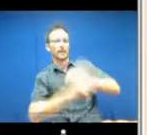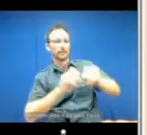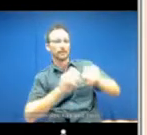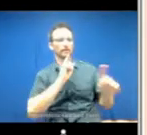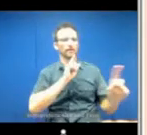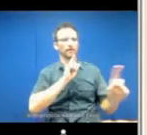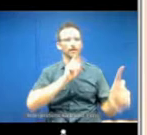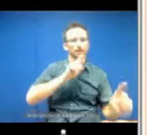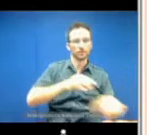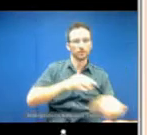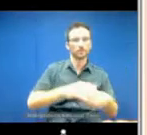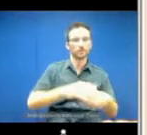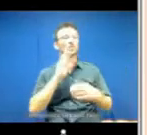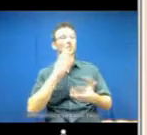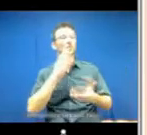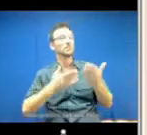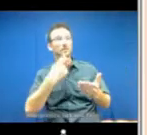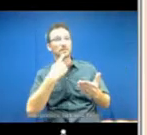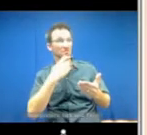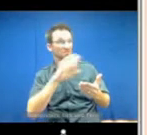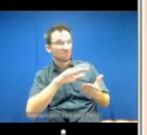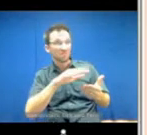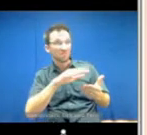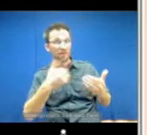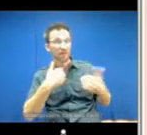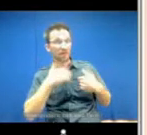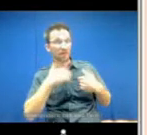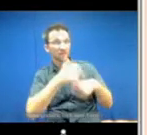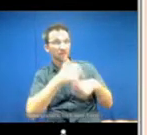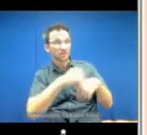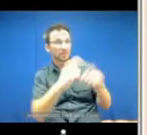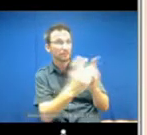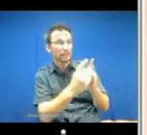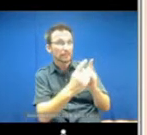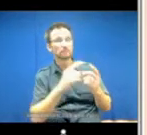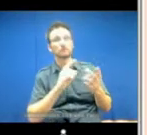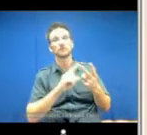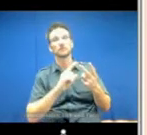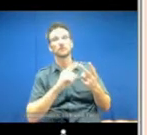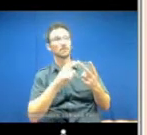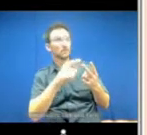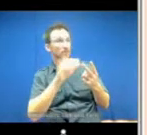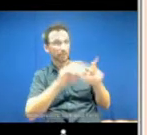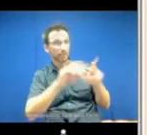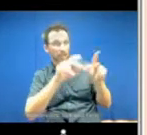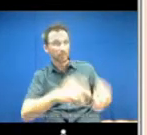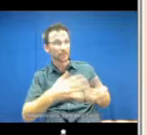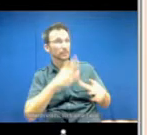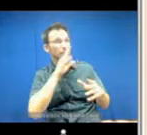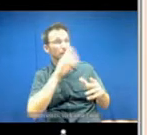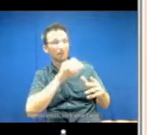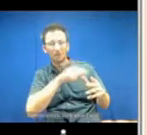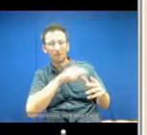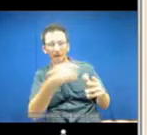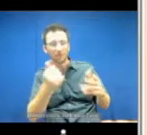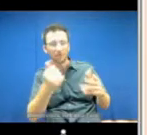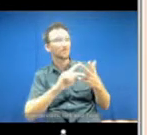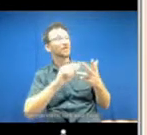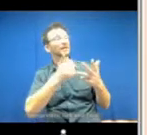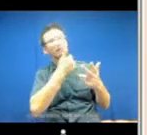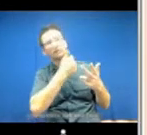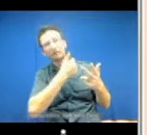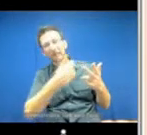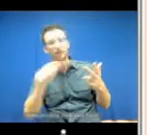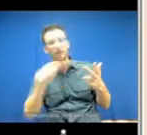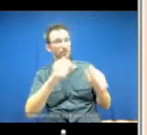meetings? Did they say anything else? Is there anything else you can remember?